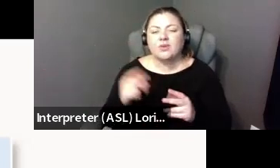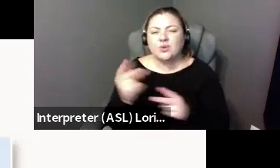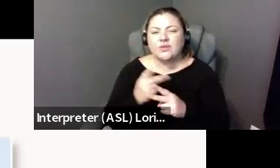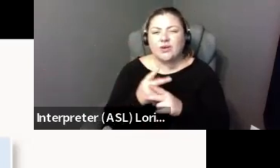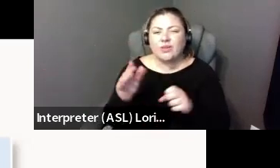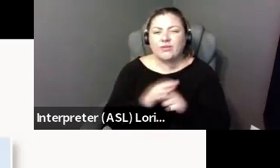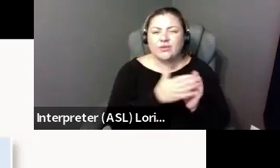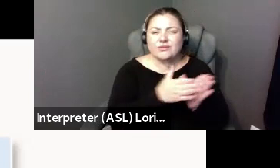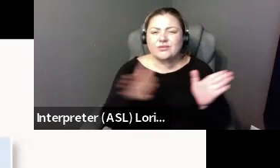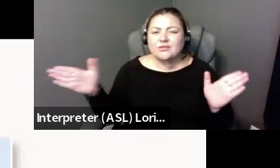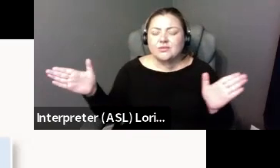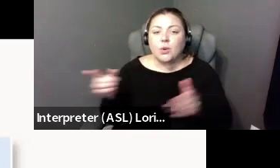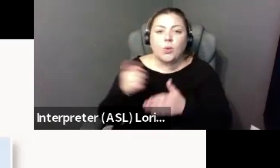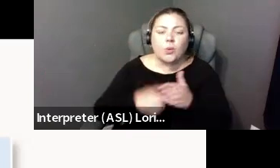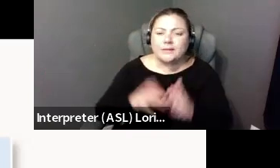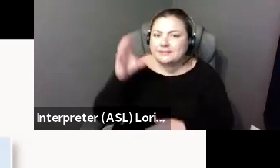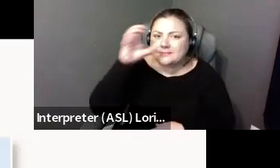in a compelling way.